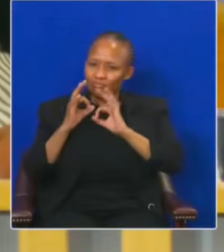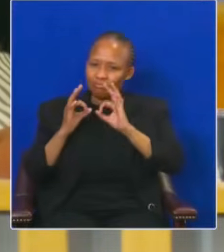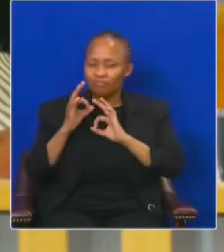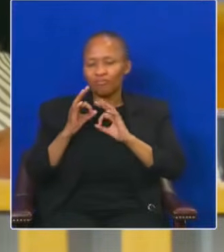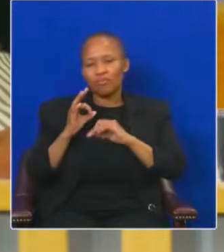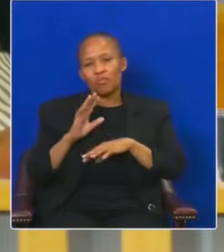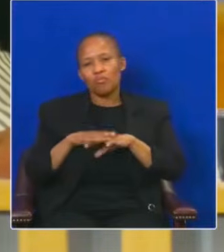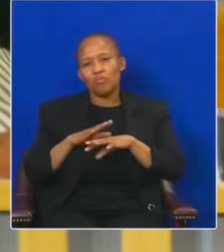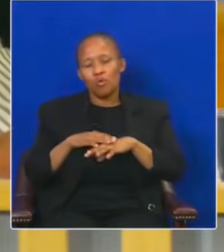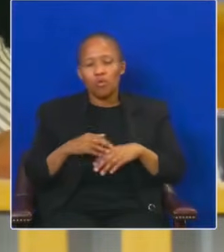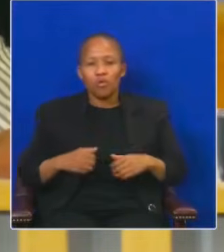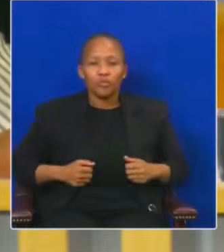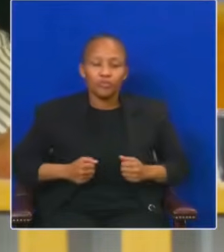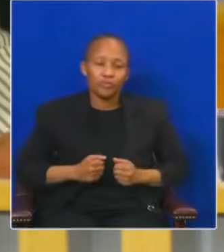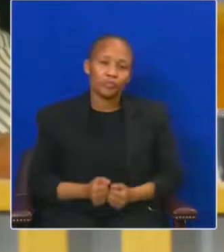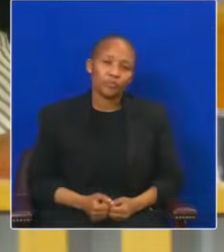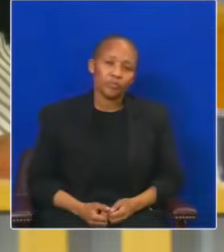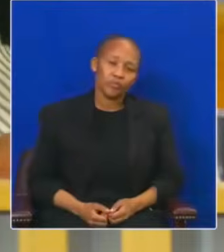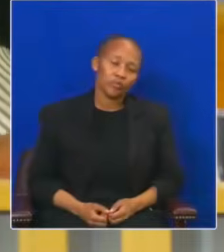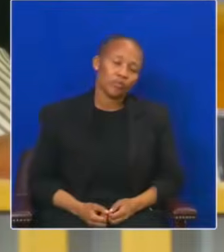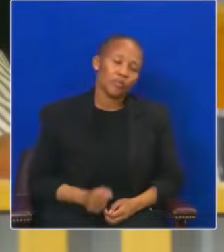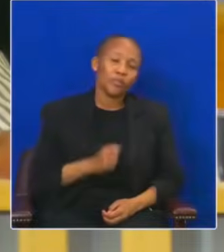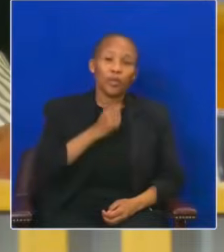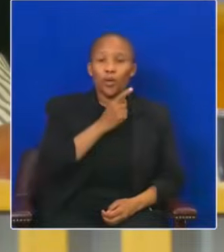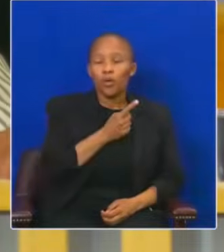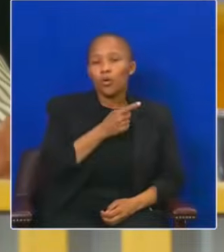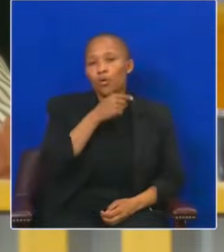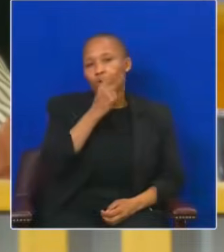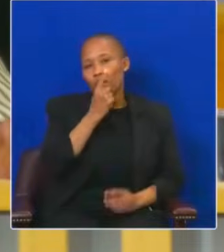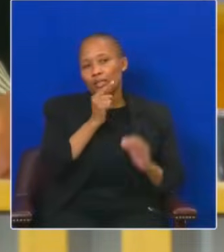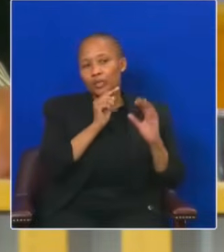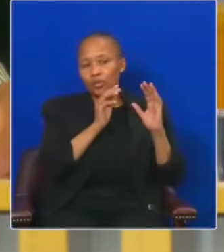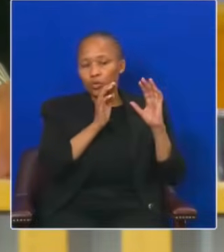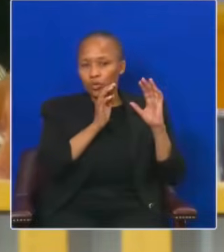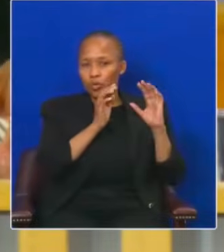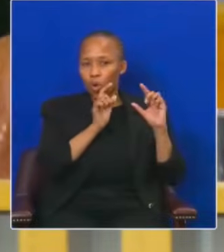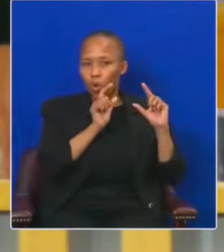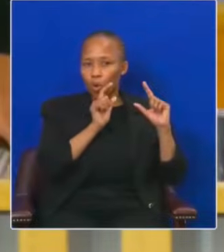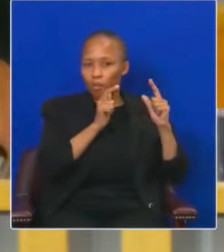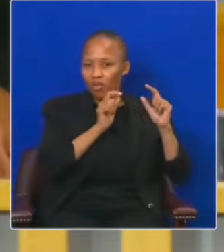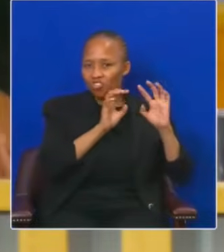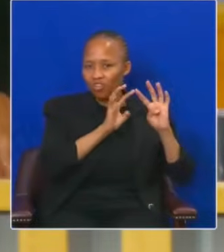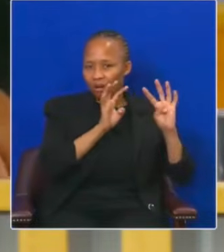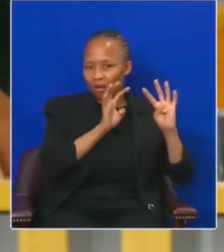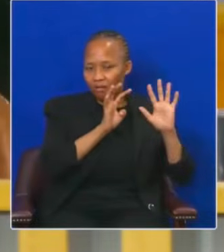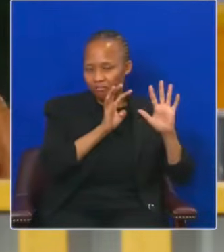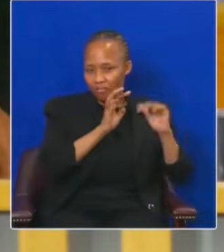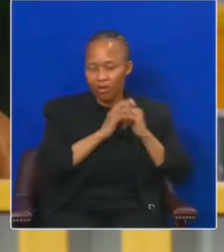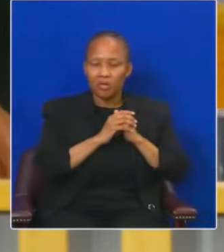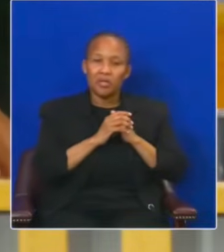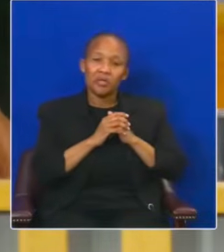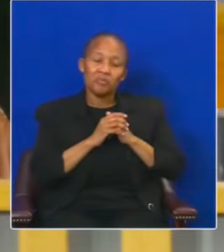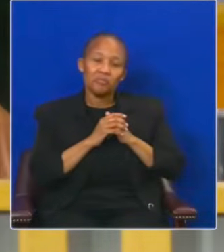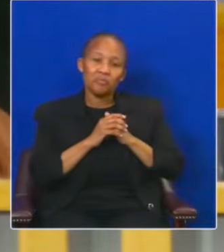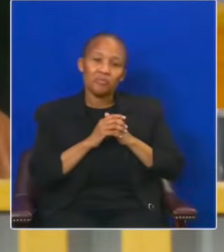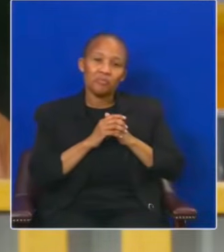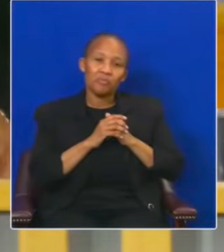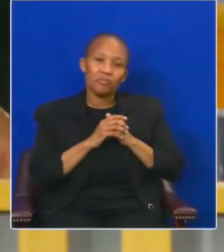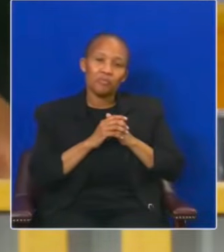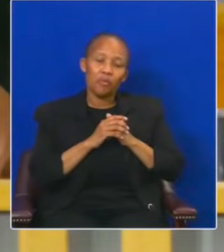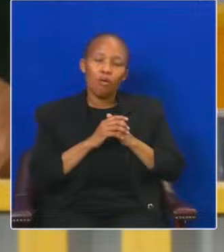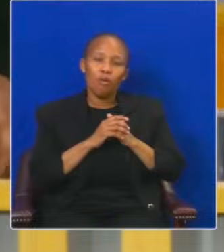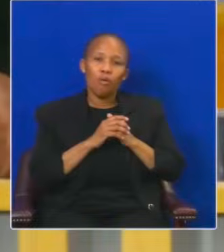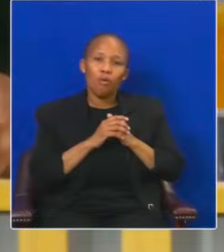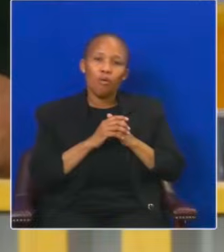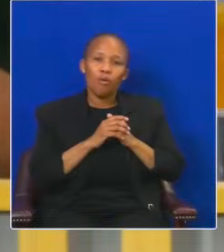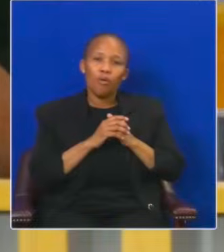That is correct, Commissioners. I might have missed that when we were